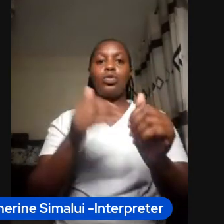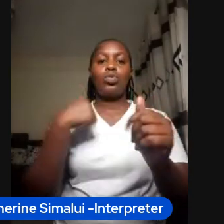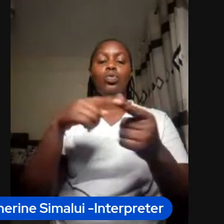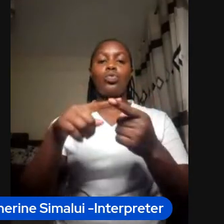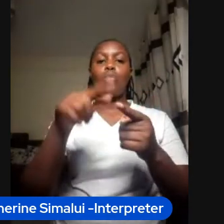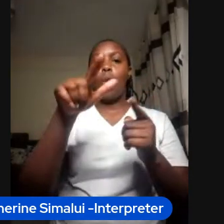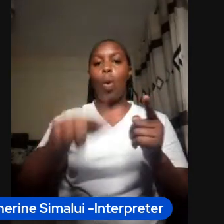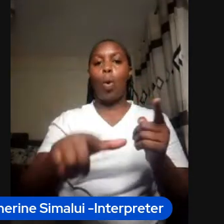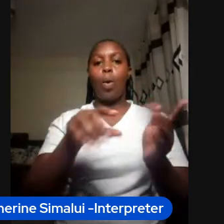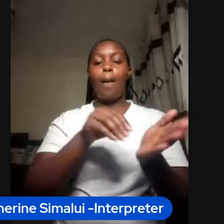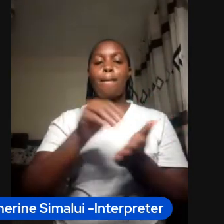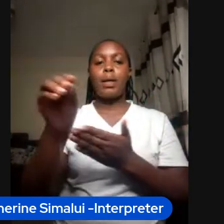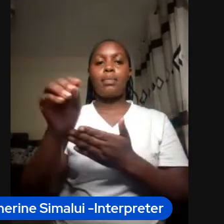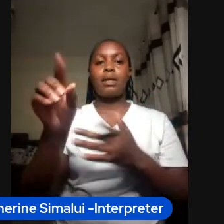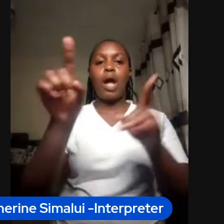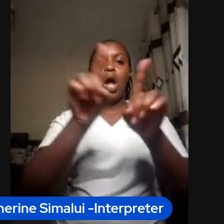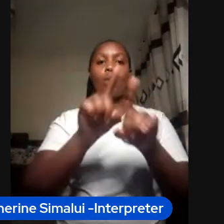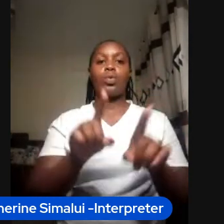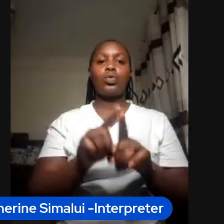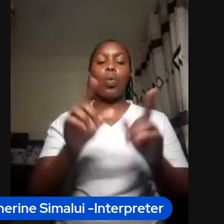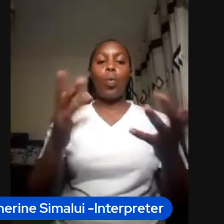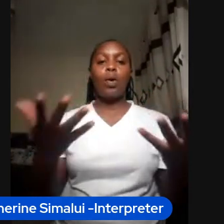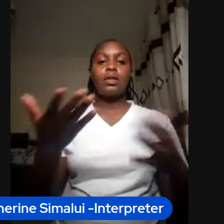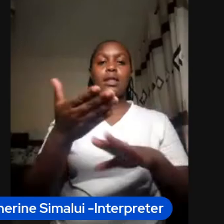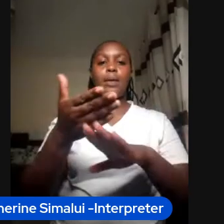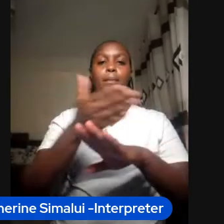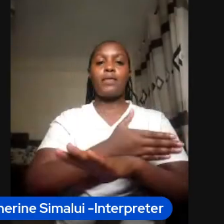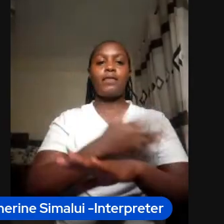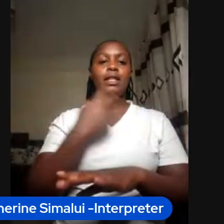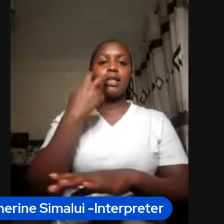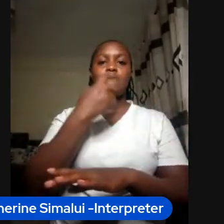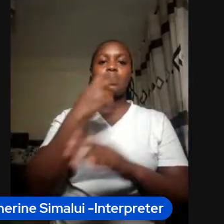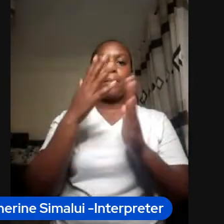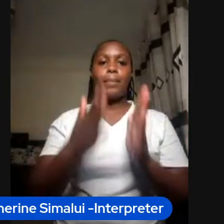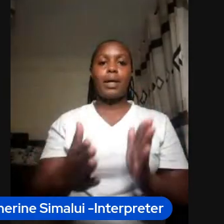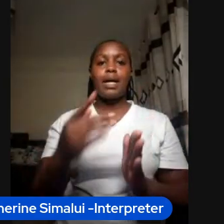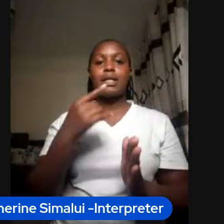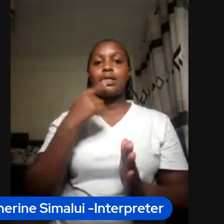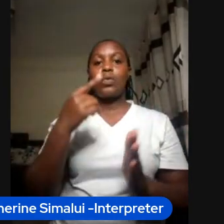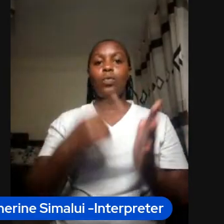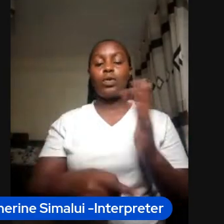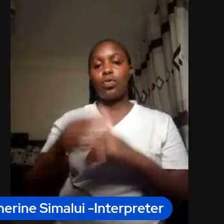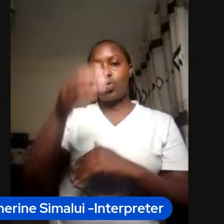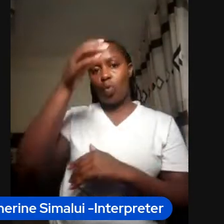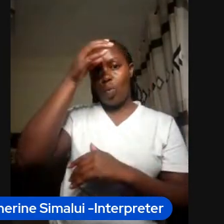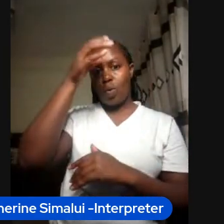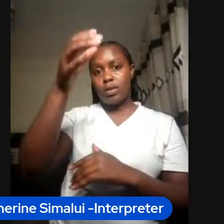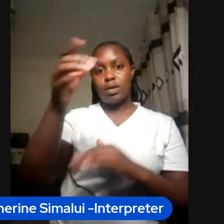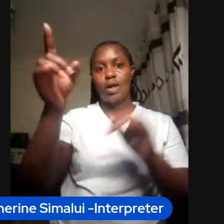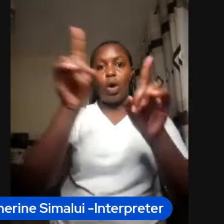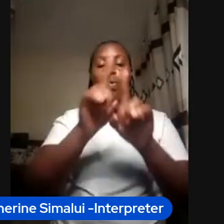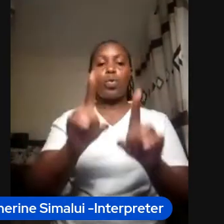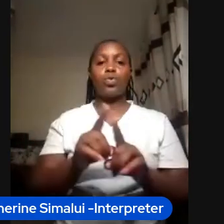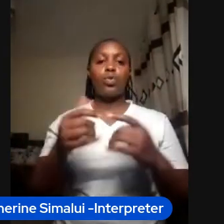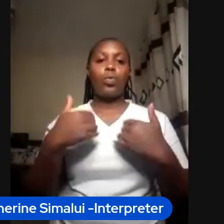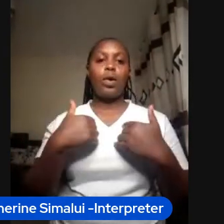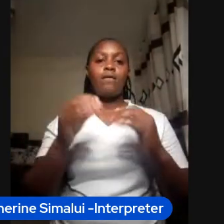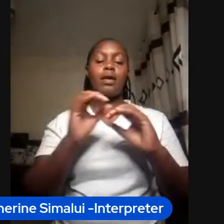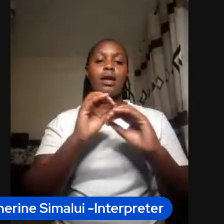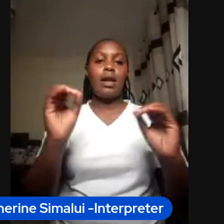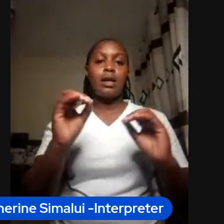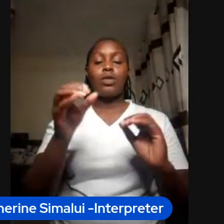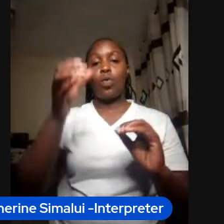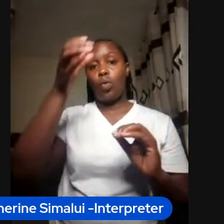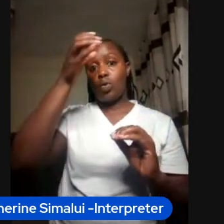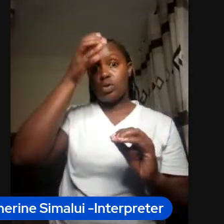what the previous speaker mentioned, consent, and there is also non-consensual